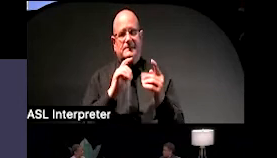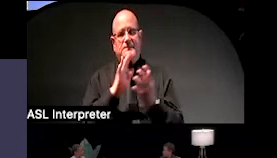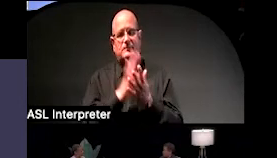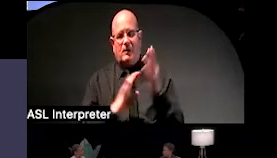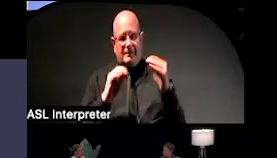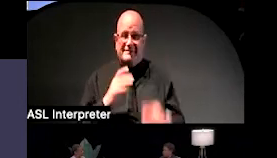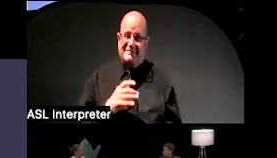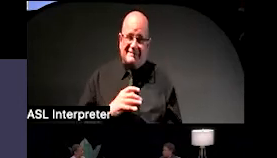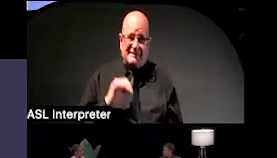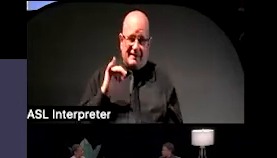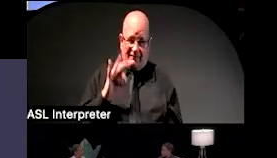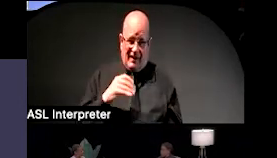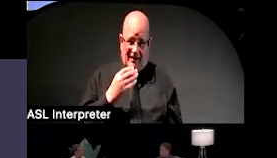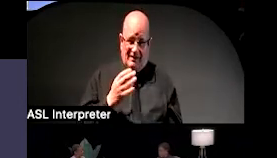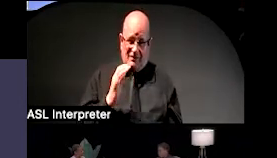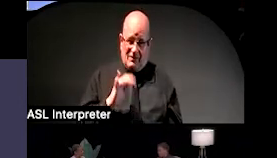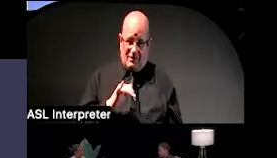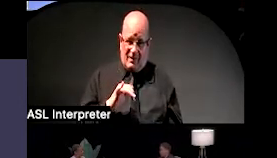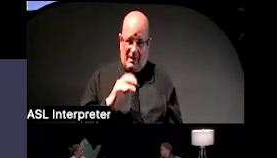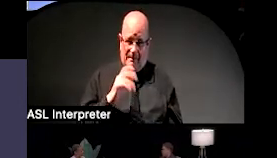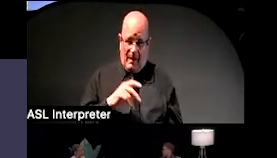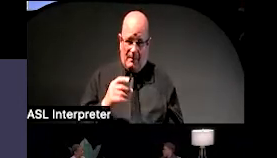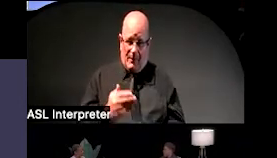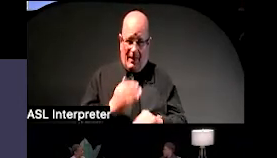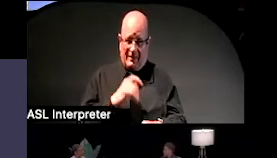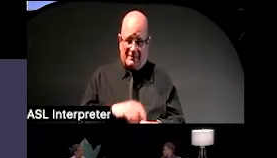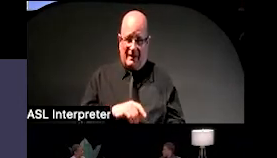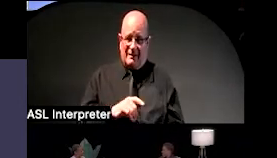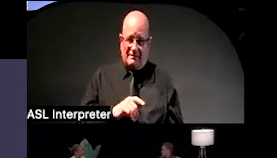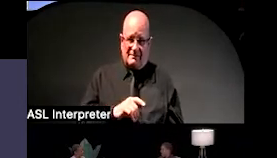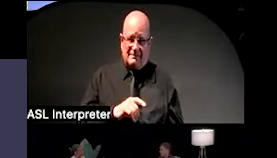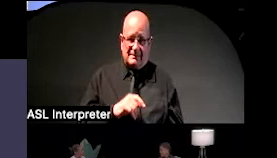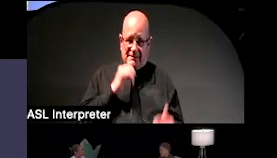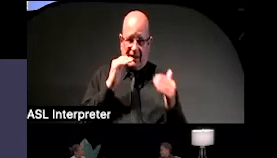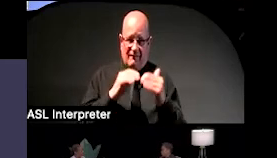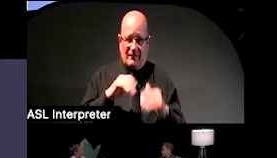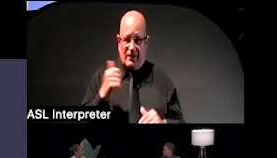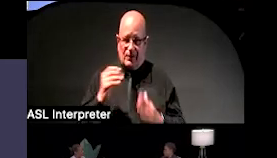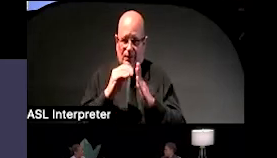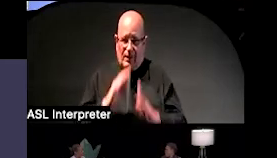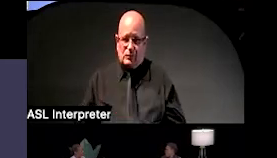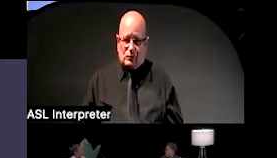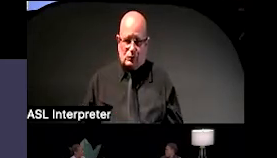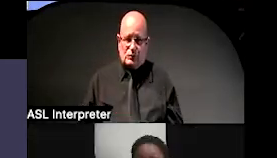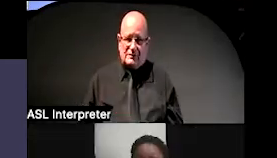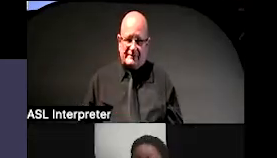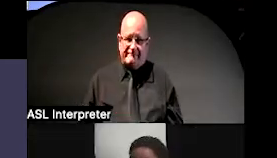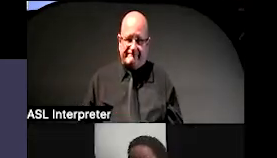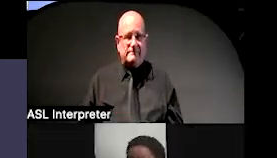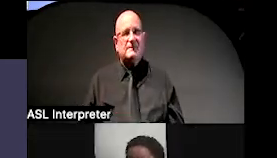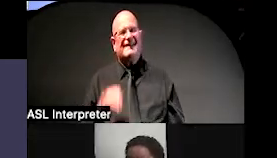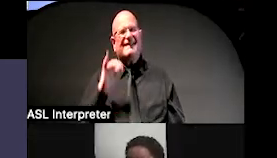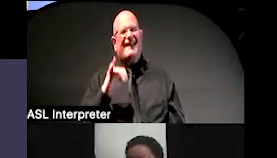you know what, if I give you the PowerPoints ahead of time, it's not fair to the other students.